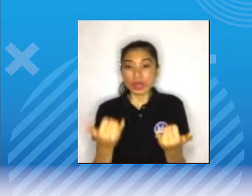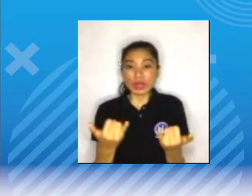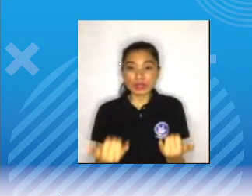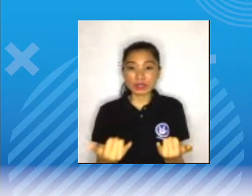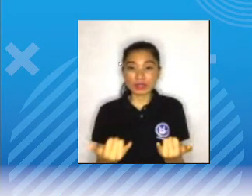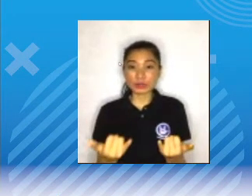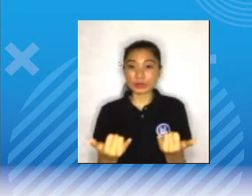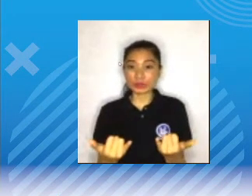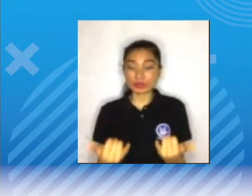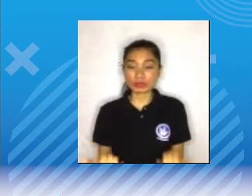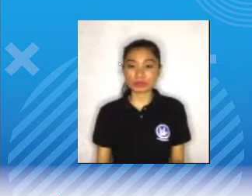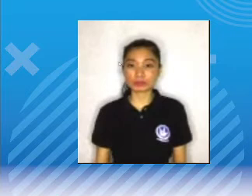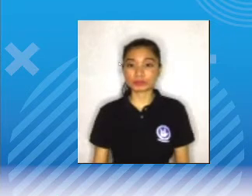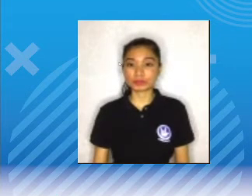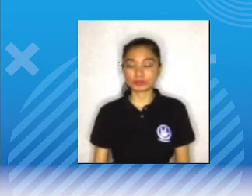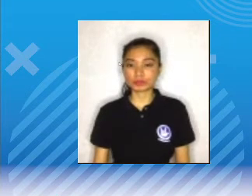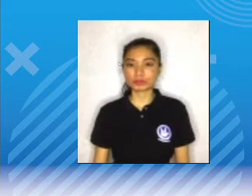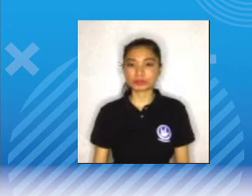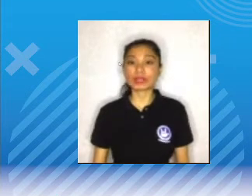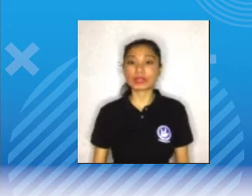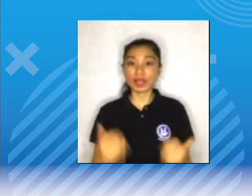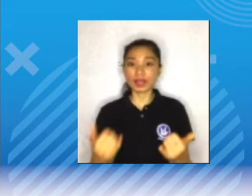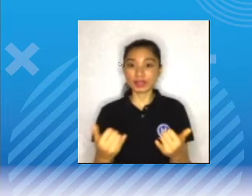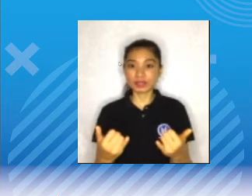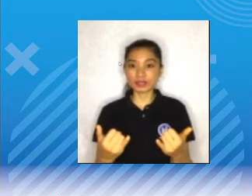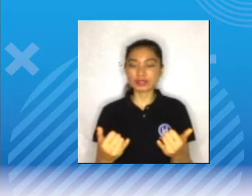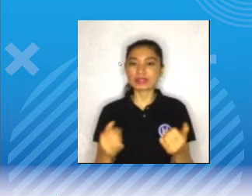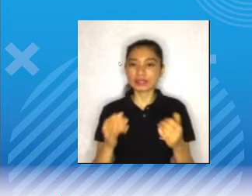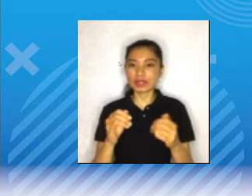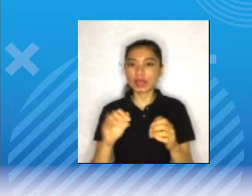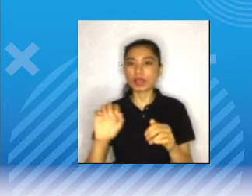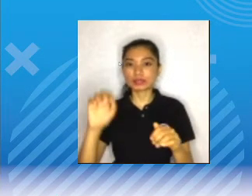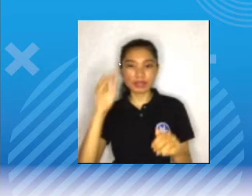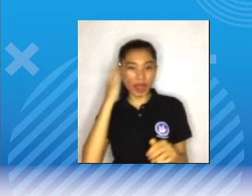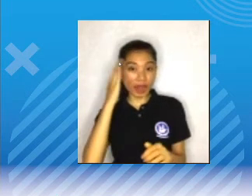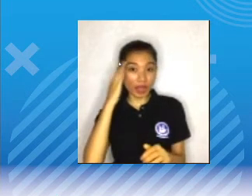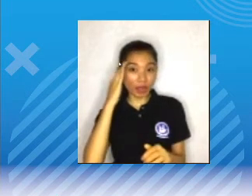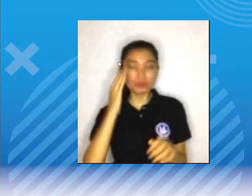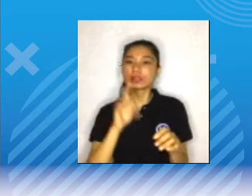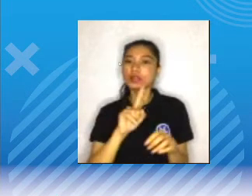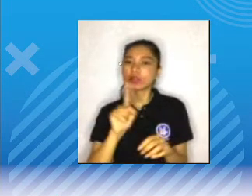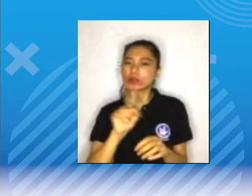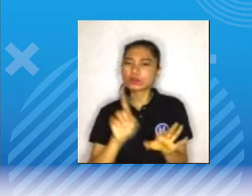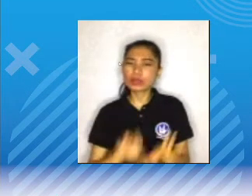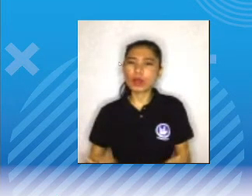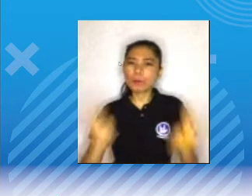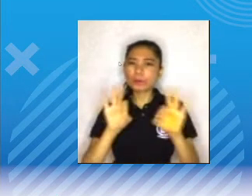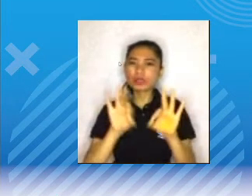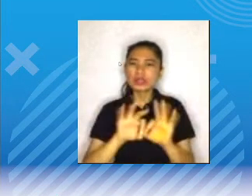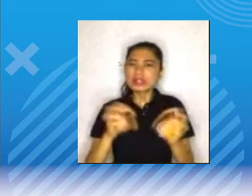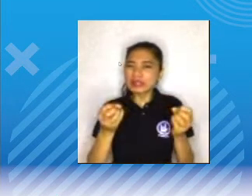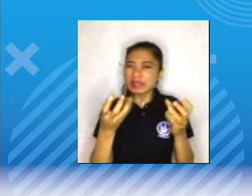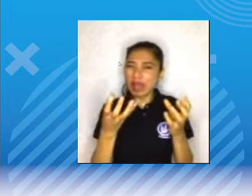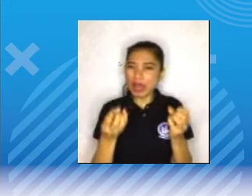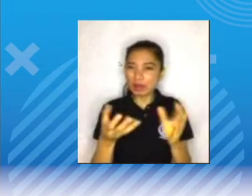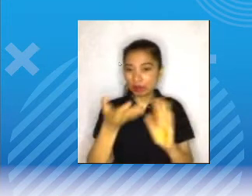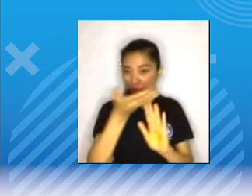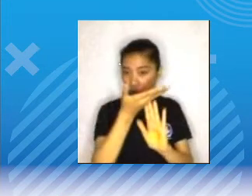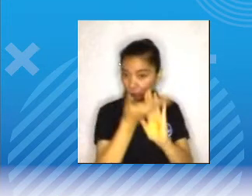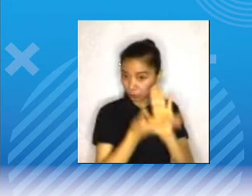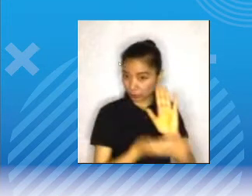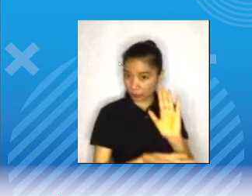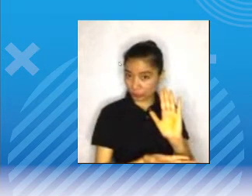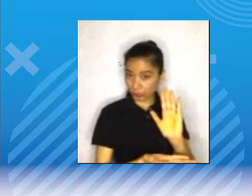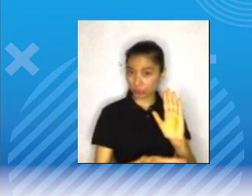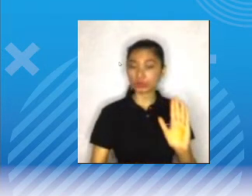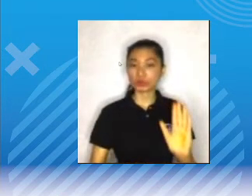time to prioritize. So sa dami ng listahan ng gagawin ko ngayon, ano siguro